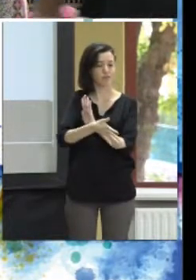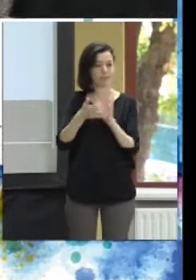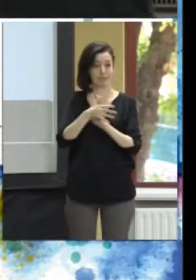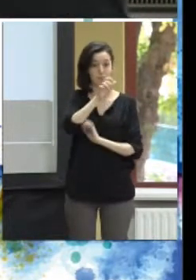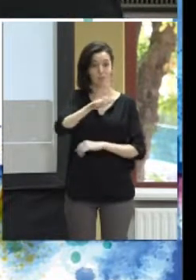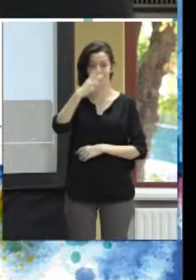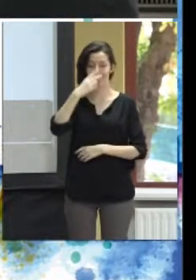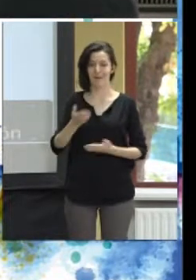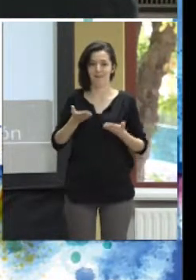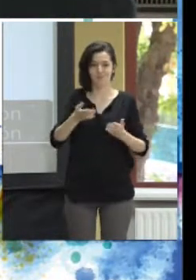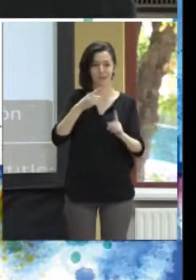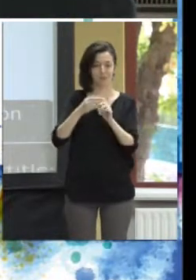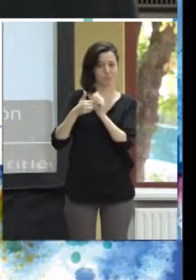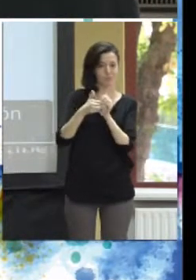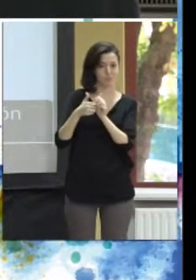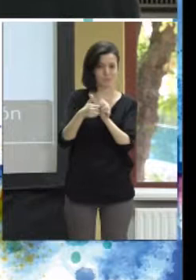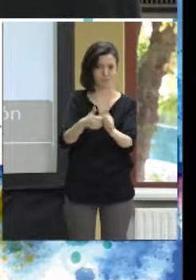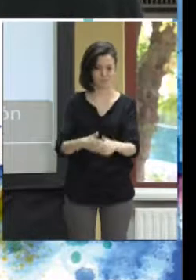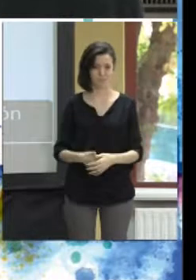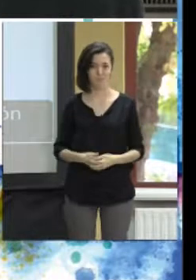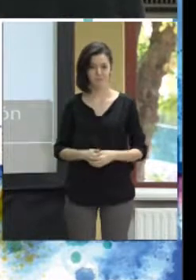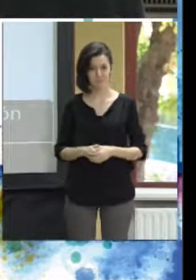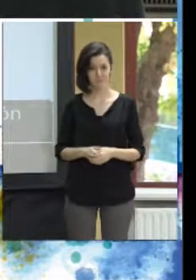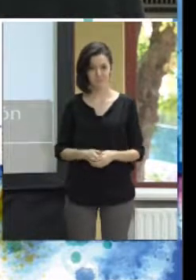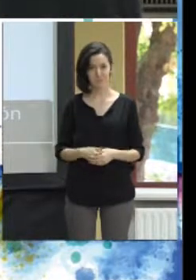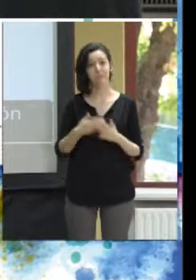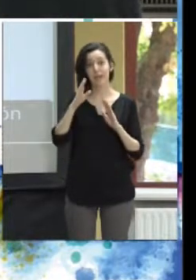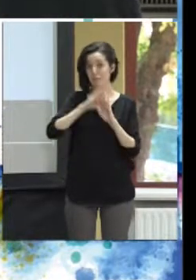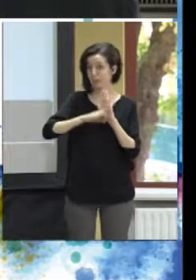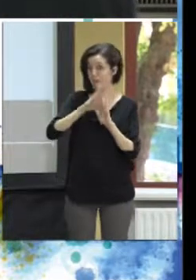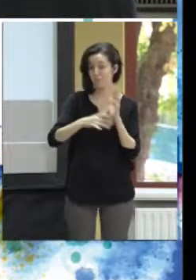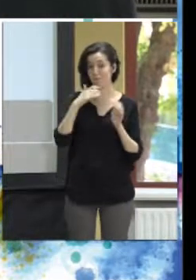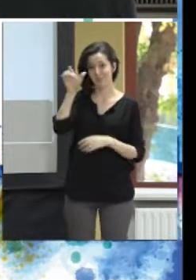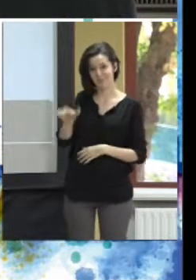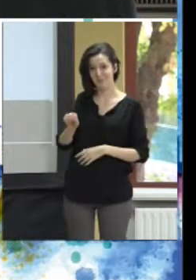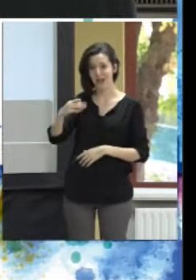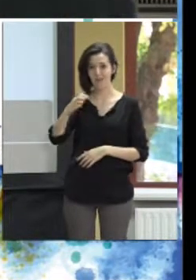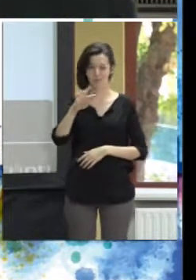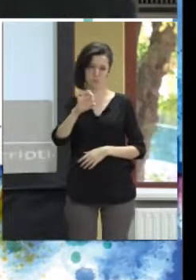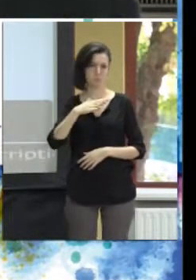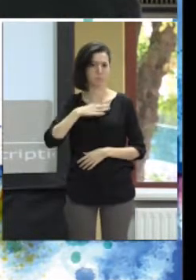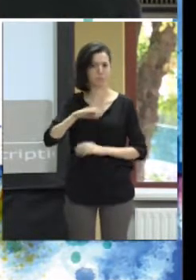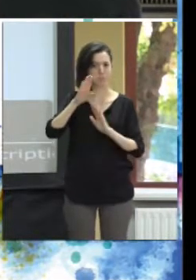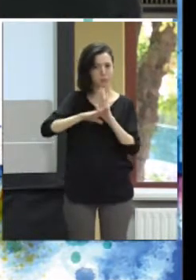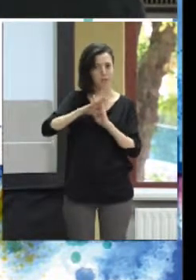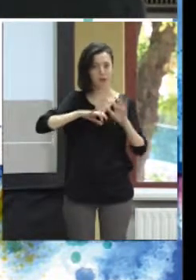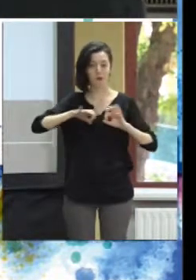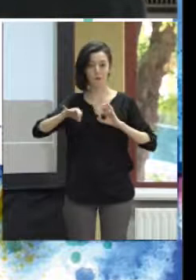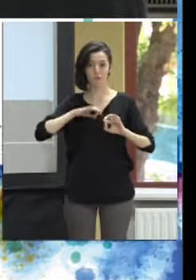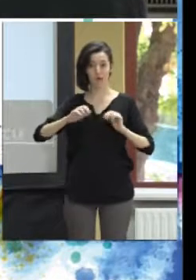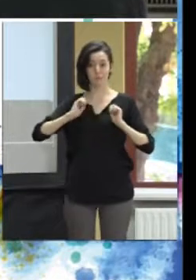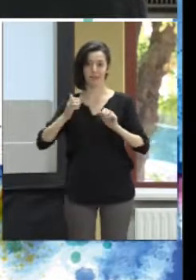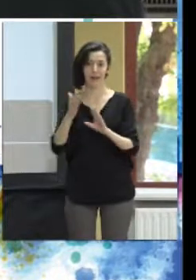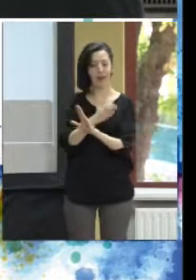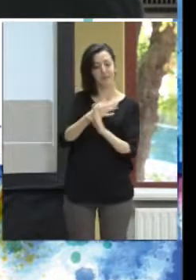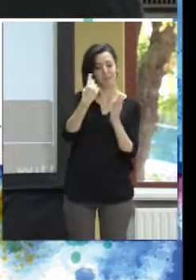can hear the description that helps blind people to follow the works. With the app, Alberto can listen the program